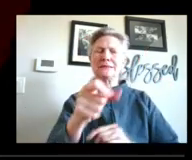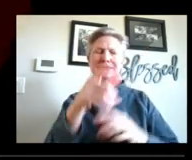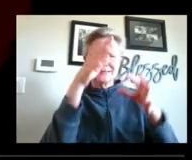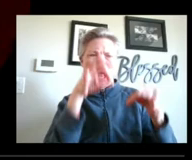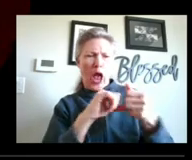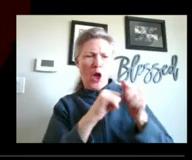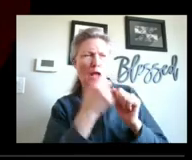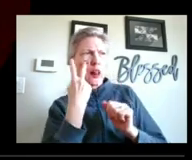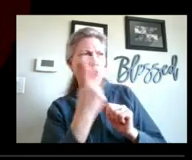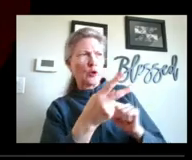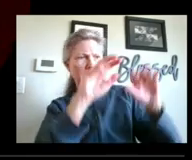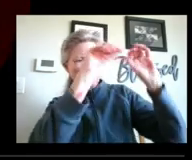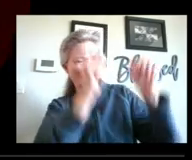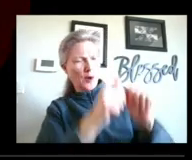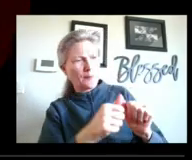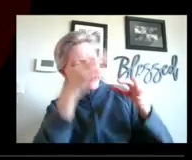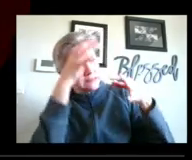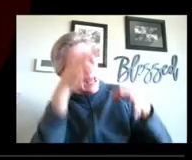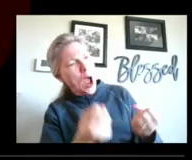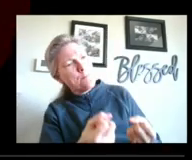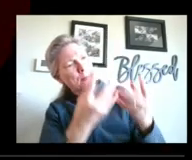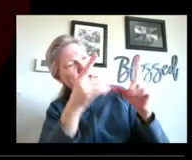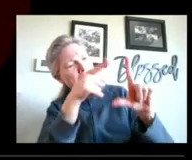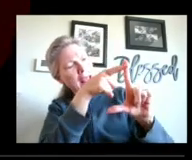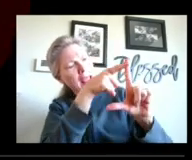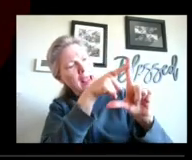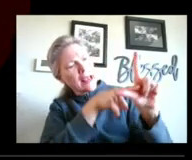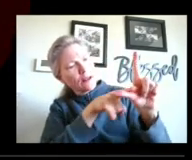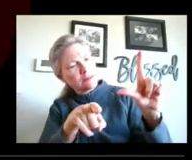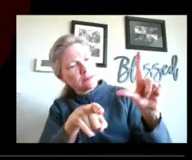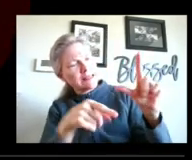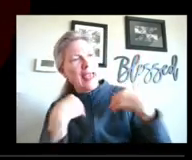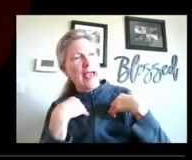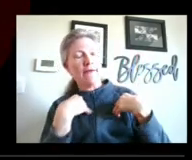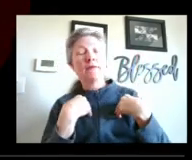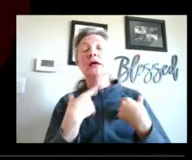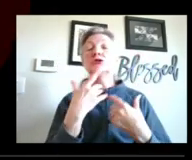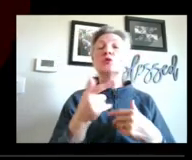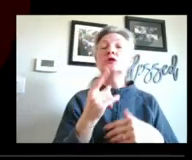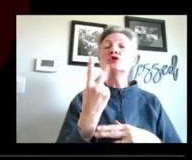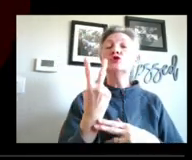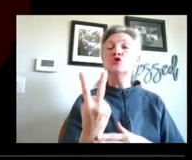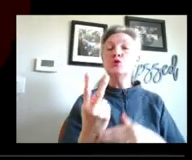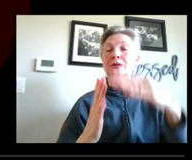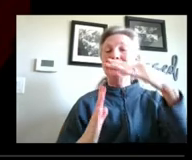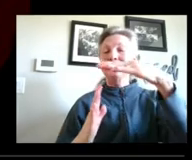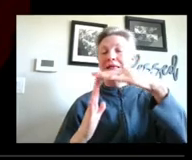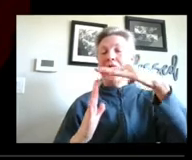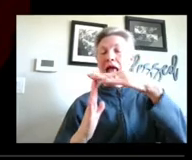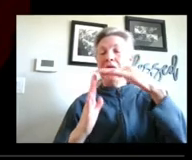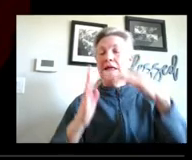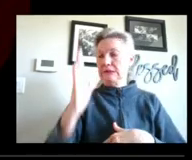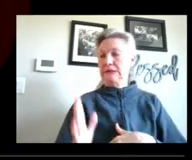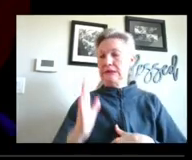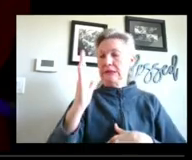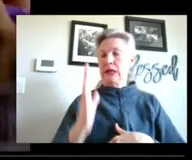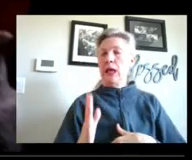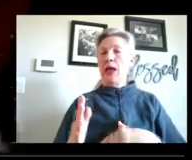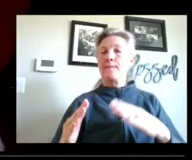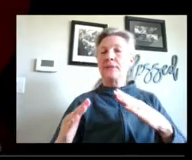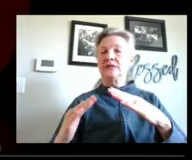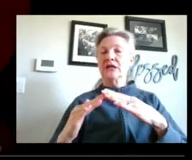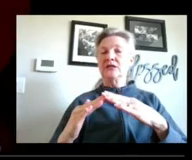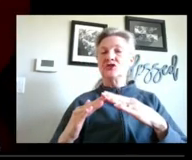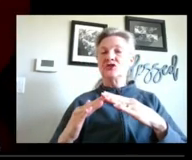might have. An angle is when two sides of a shape meet. They form an angle,